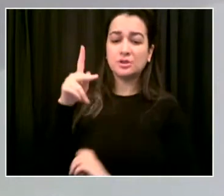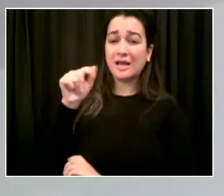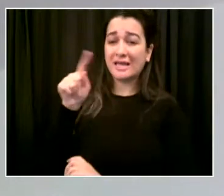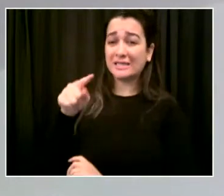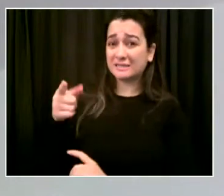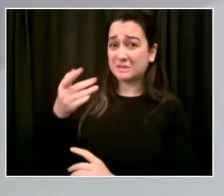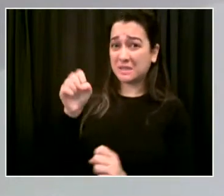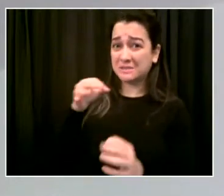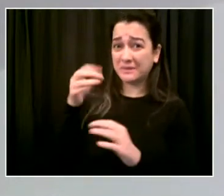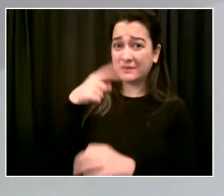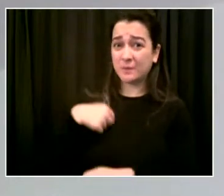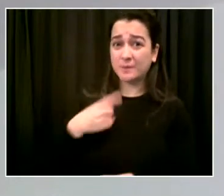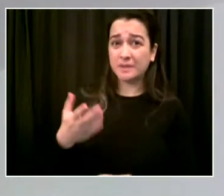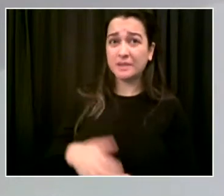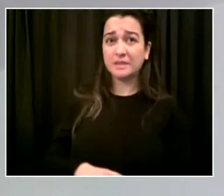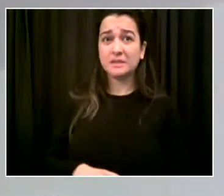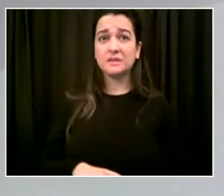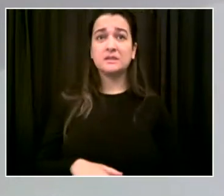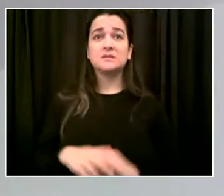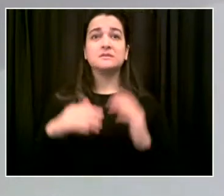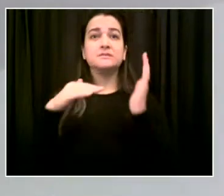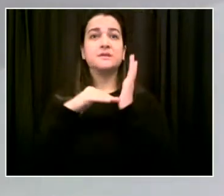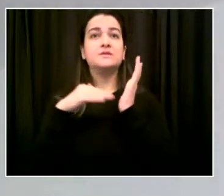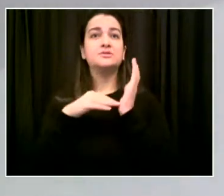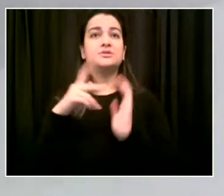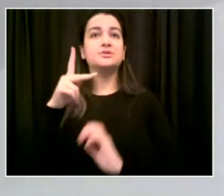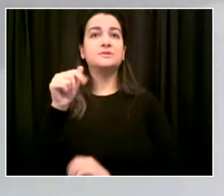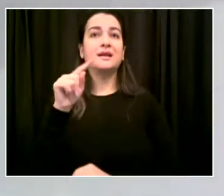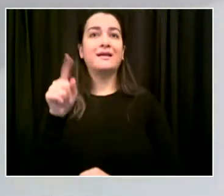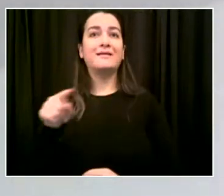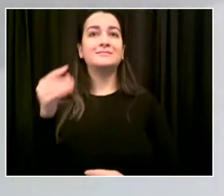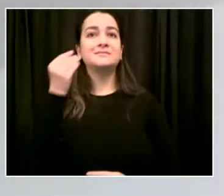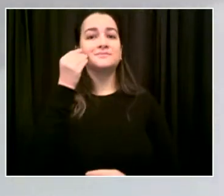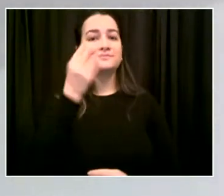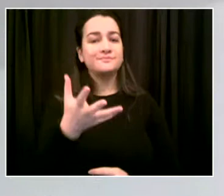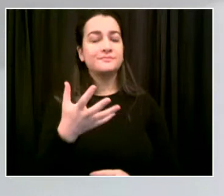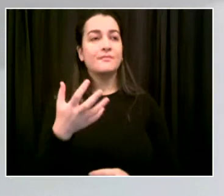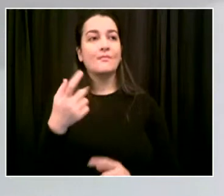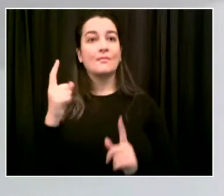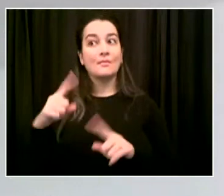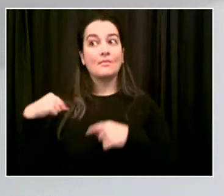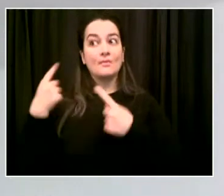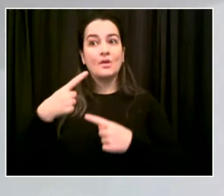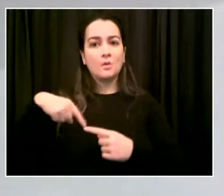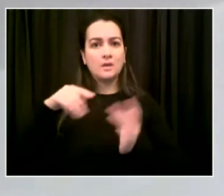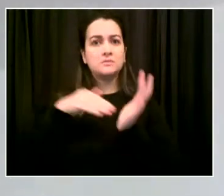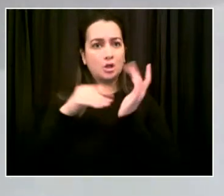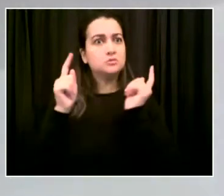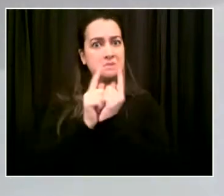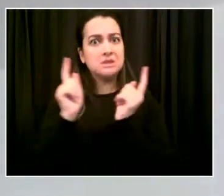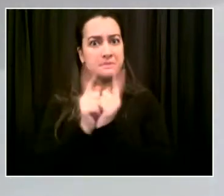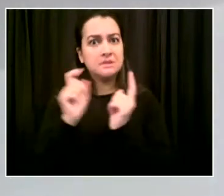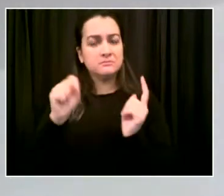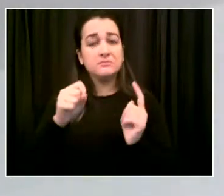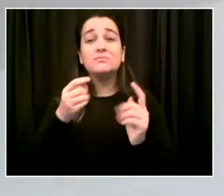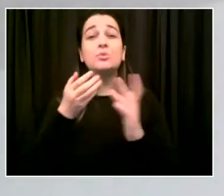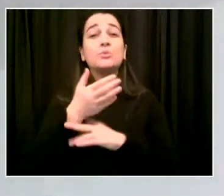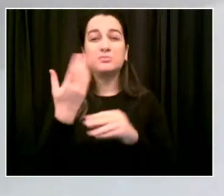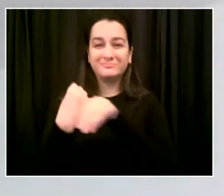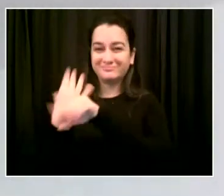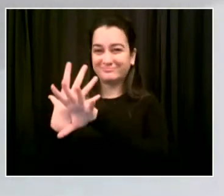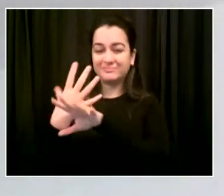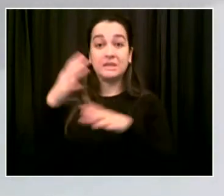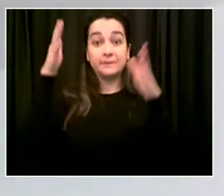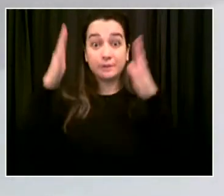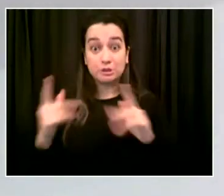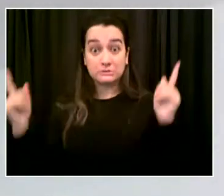think I've talked to Dave at least twice a day for the last several weeks. I can't